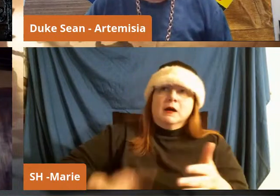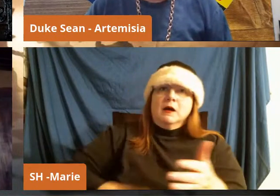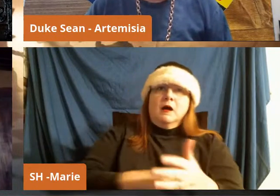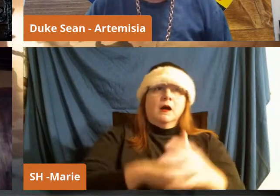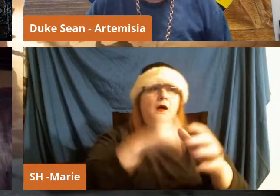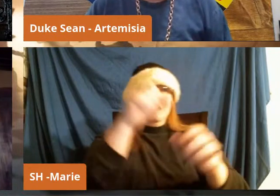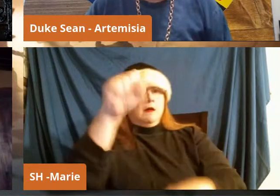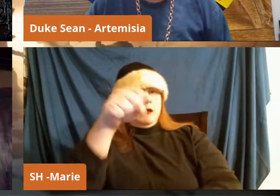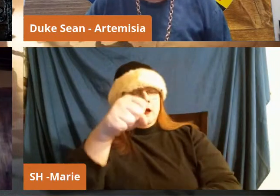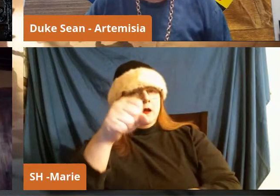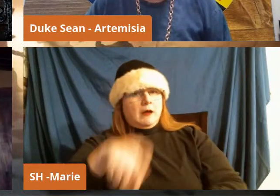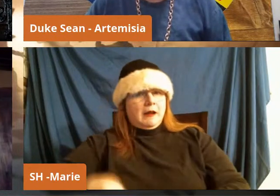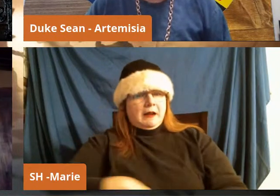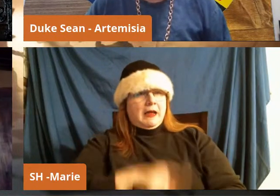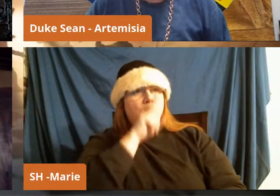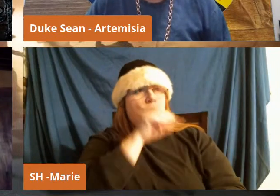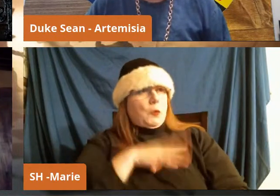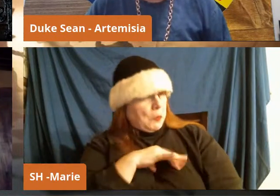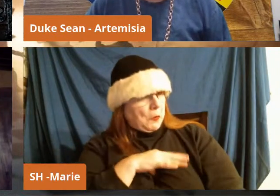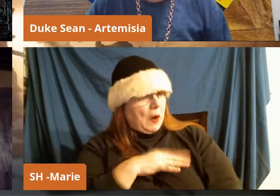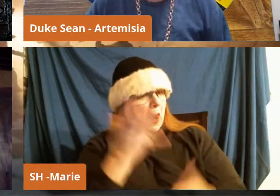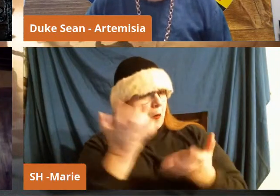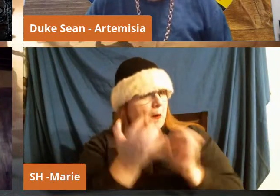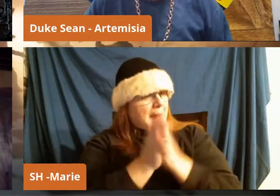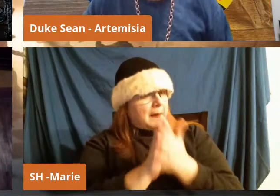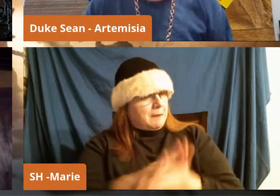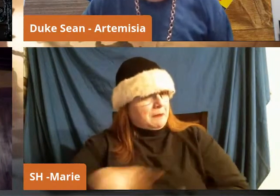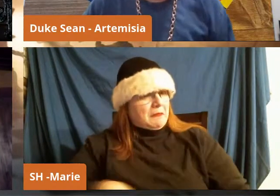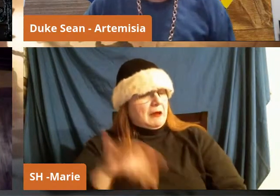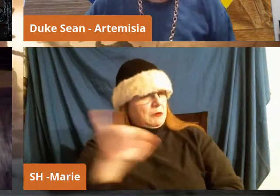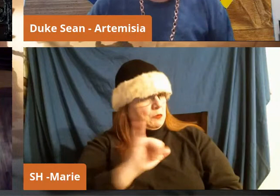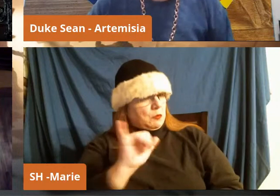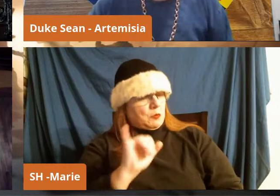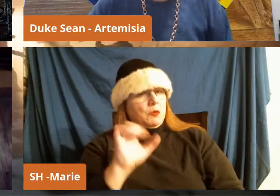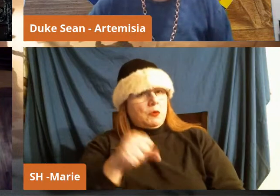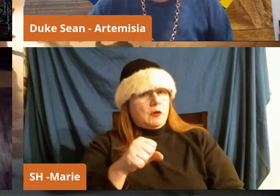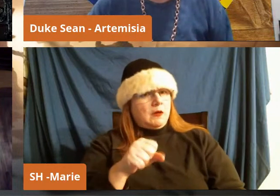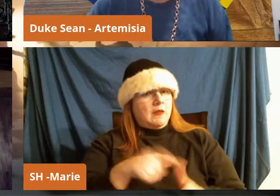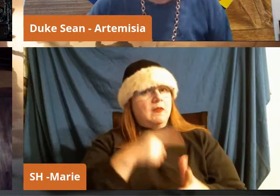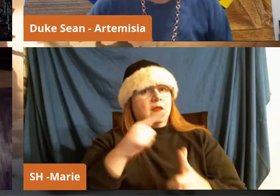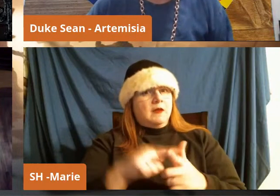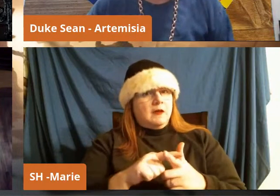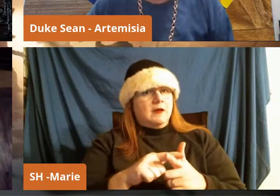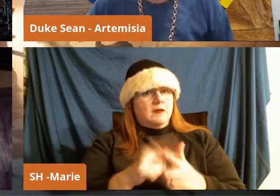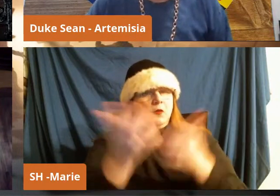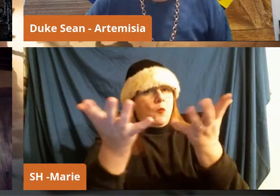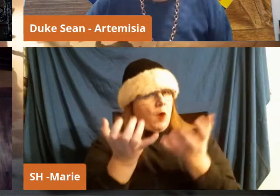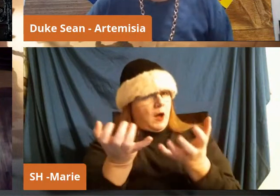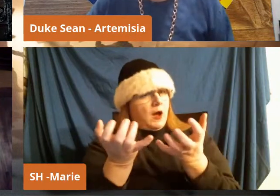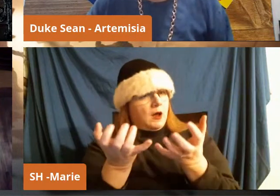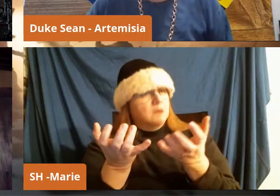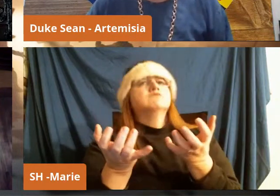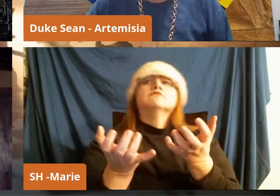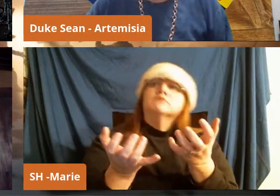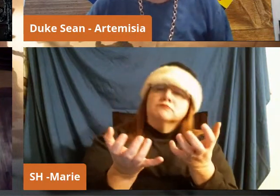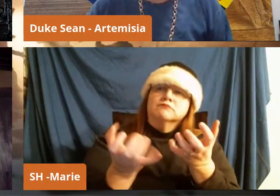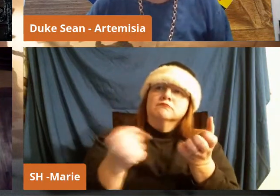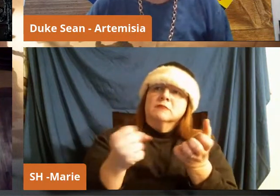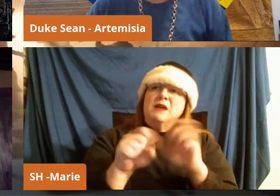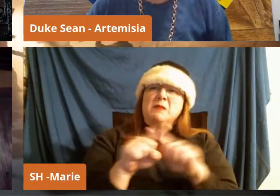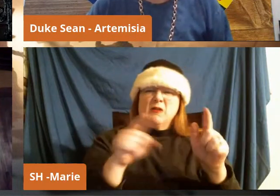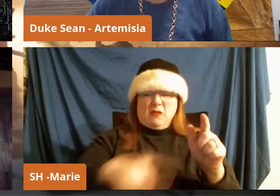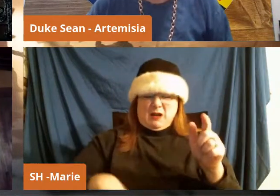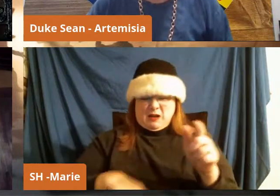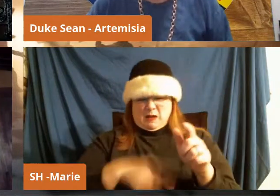yeah, knights are cool. I want to be a knight. That's a neat thing, right? And that's the next topic, is the wanting it. But I don't want to be a